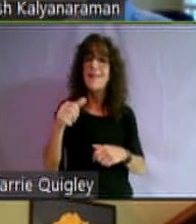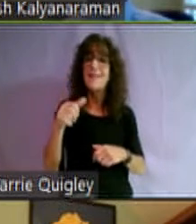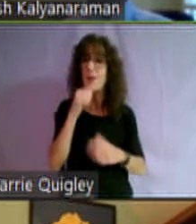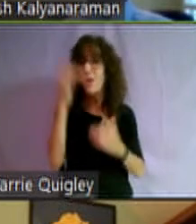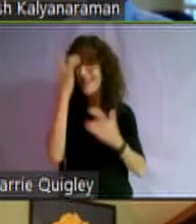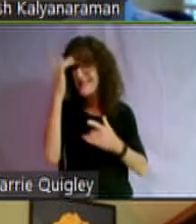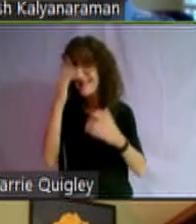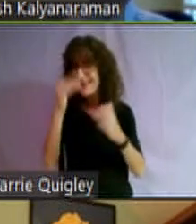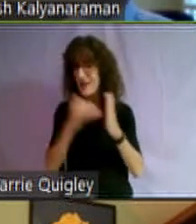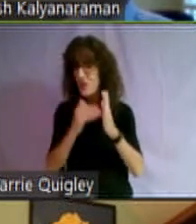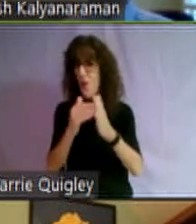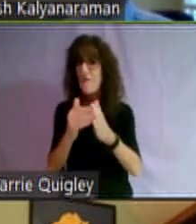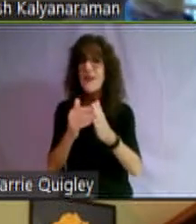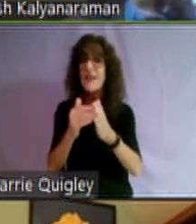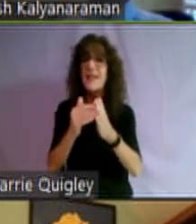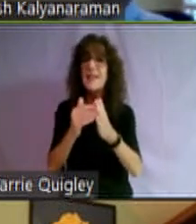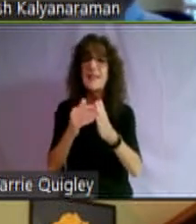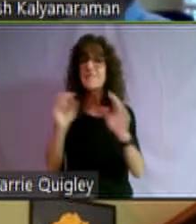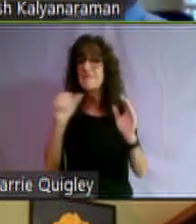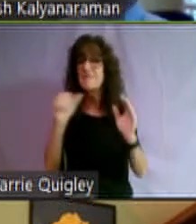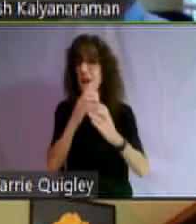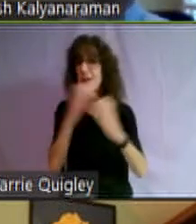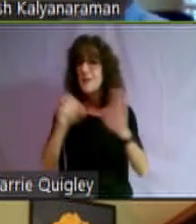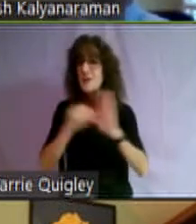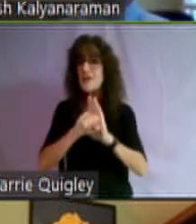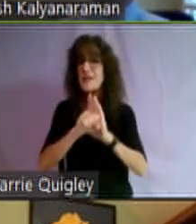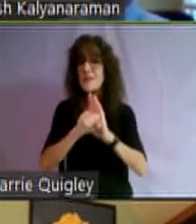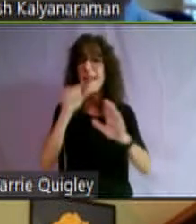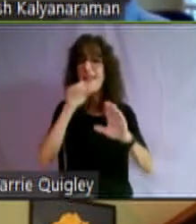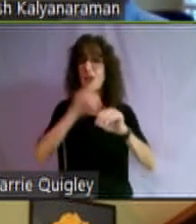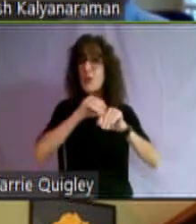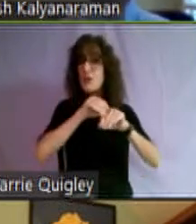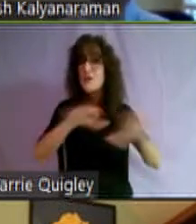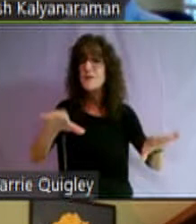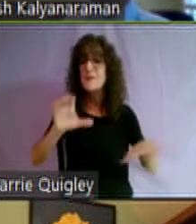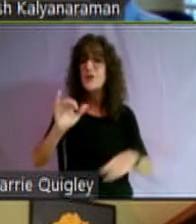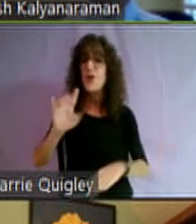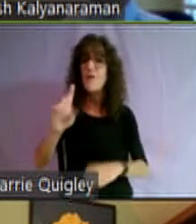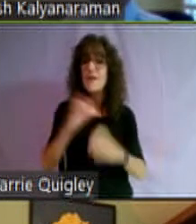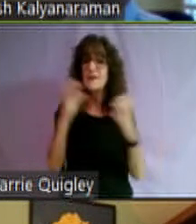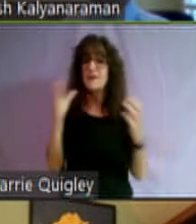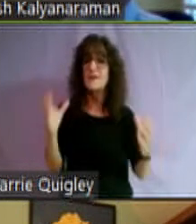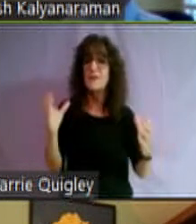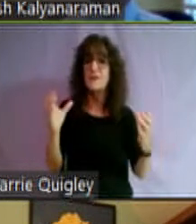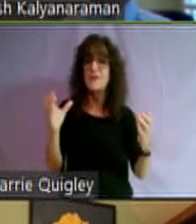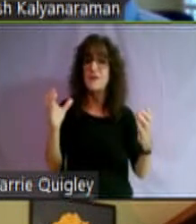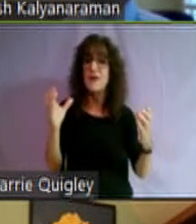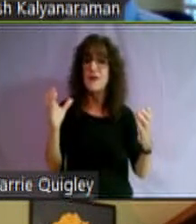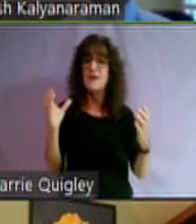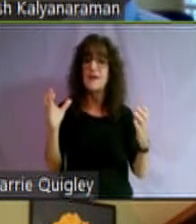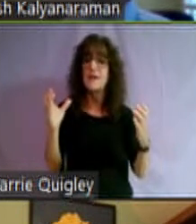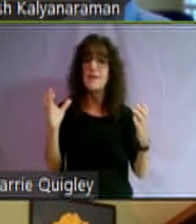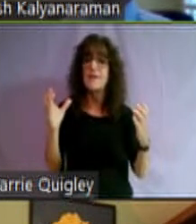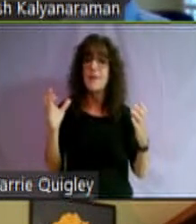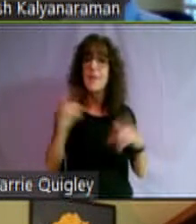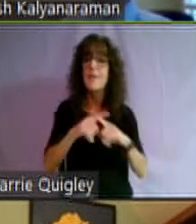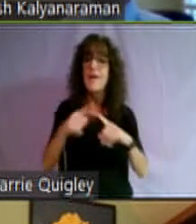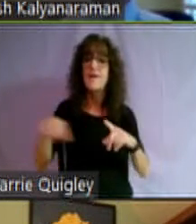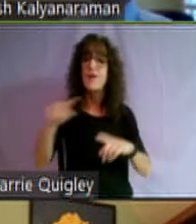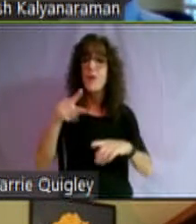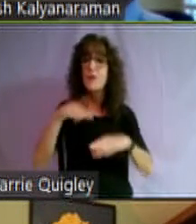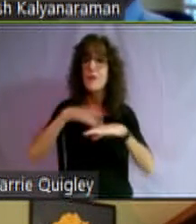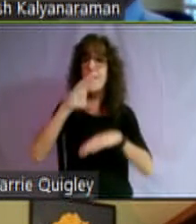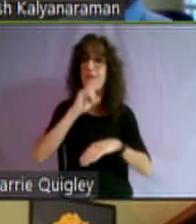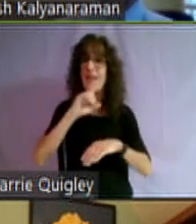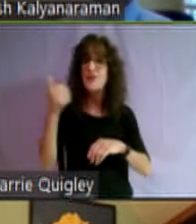They don't get symptoms as much, and they don't transmit COVID as much. Um, but for those over